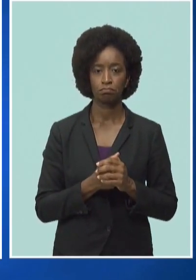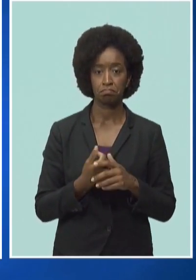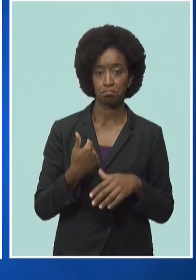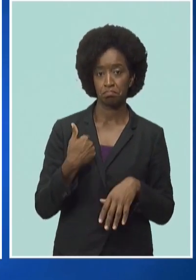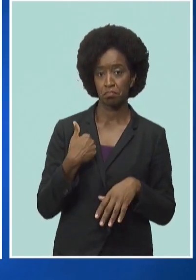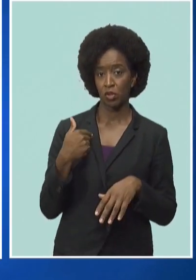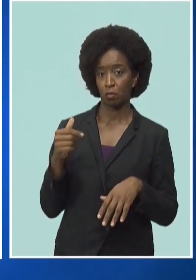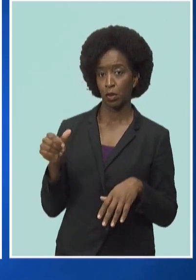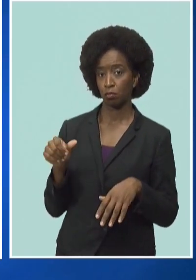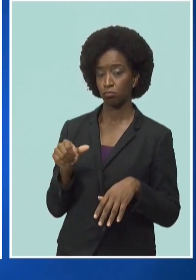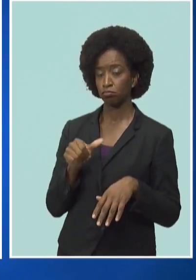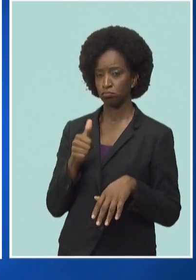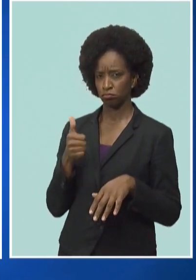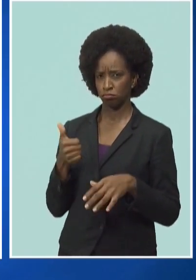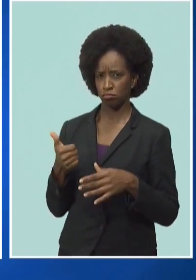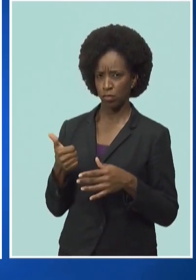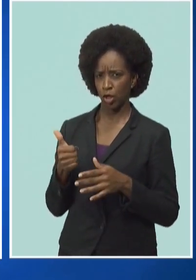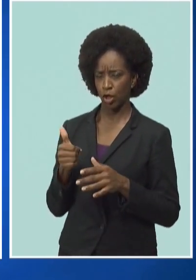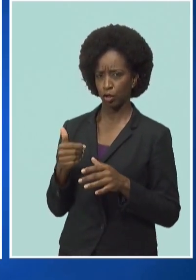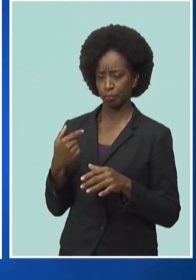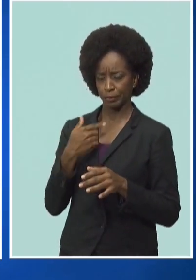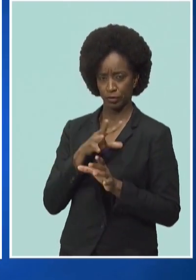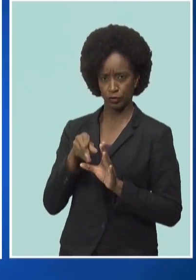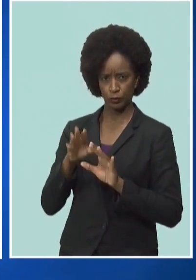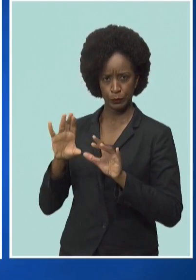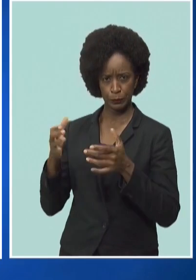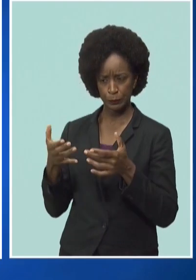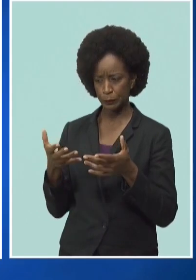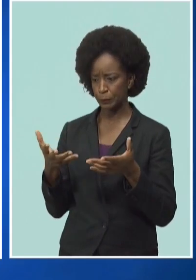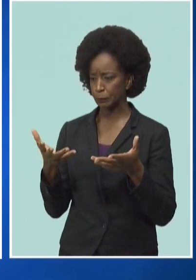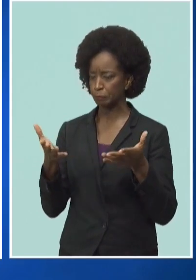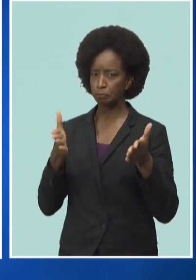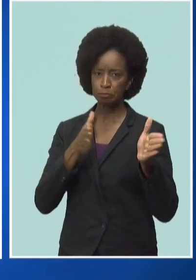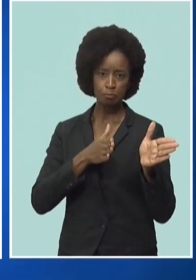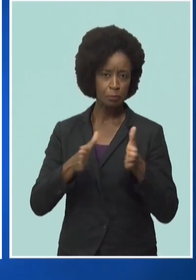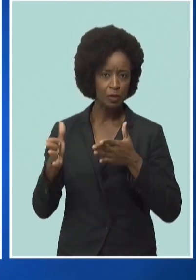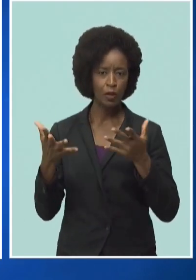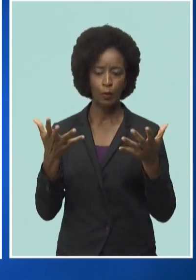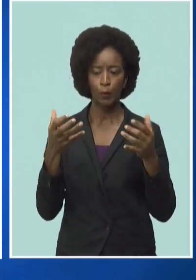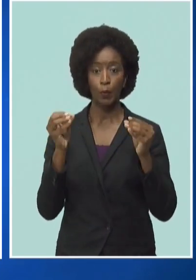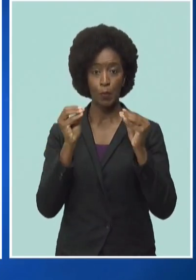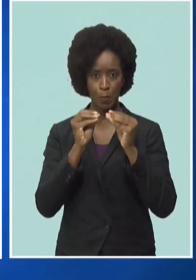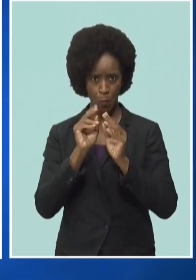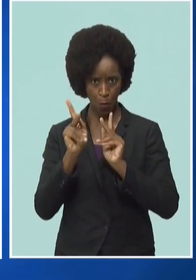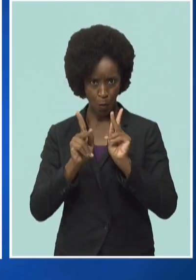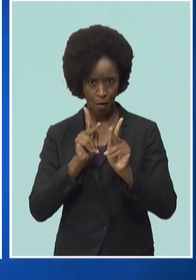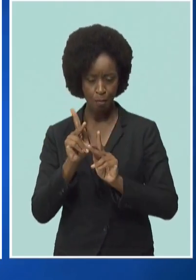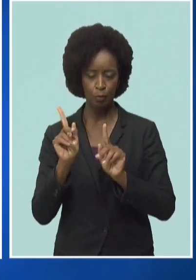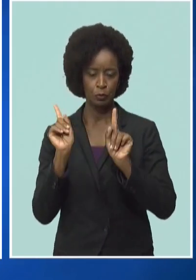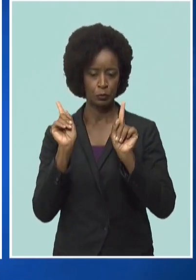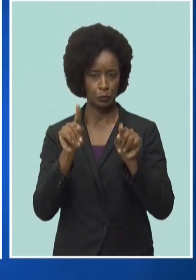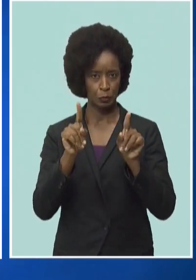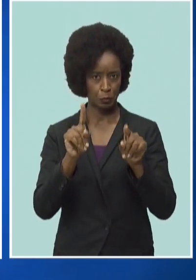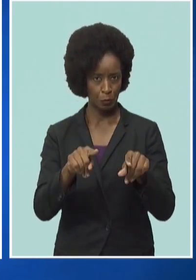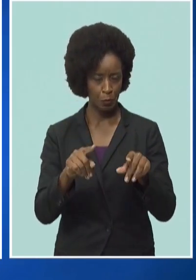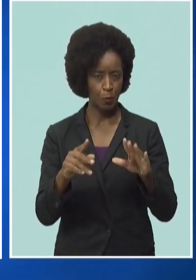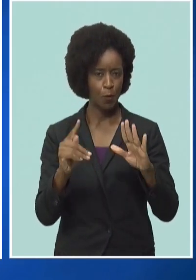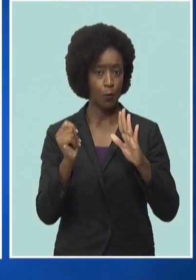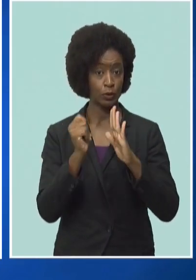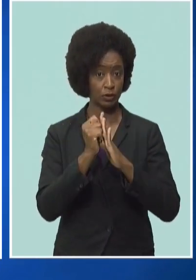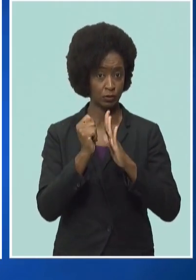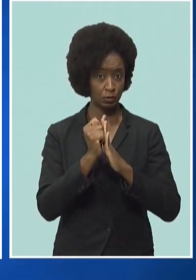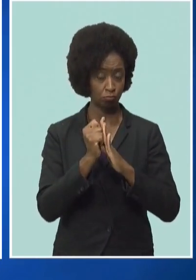traffic into Bridgetown. We plan to bring cruise tourism into Bridgetown in a major way. We plan to spice up